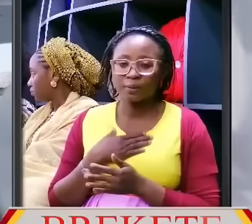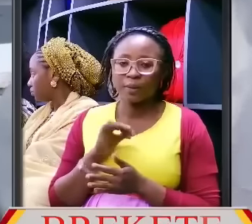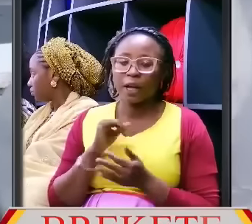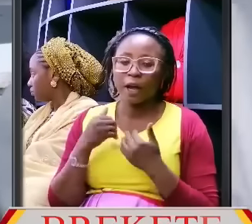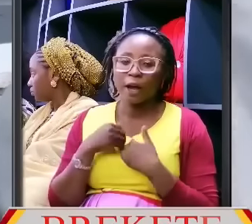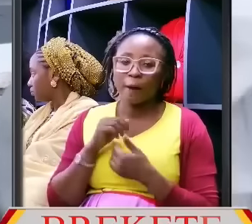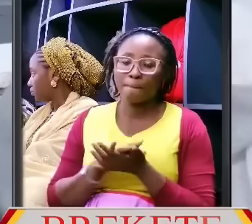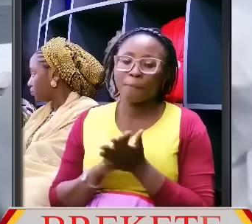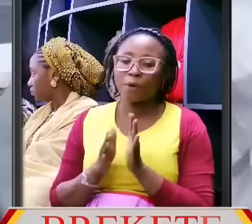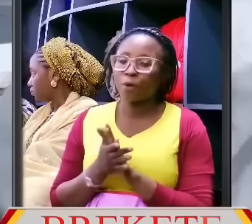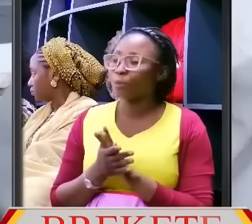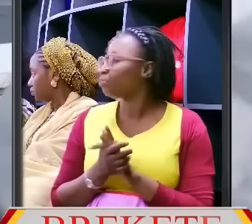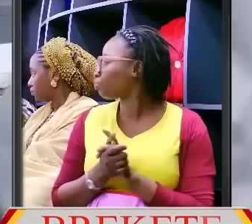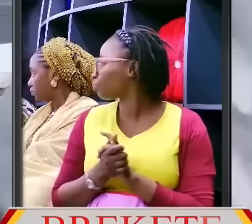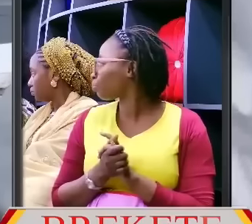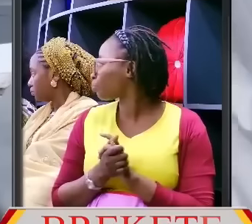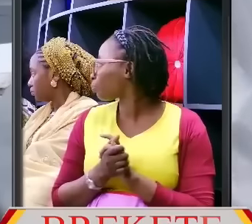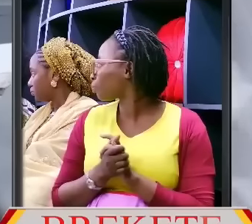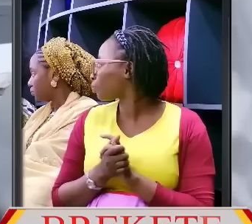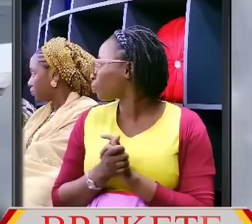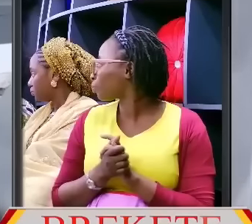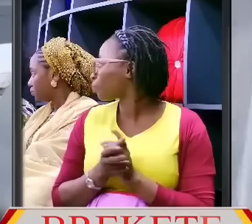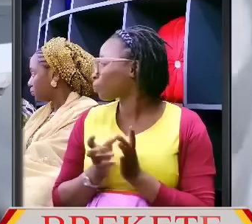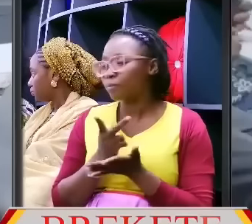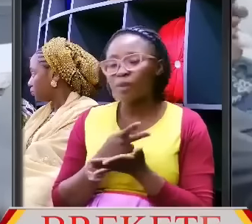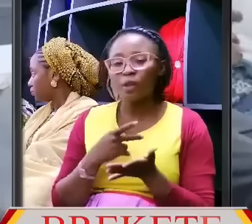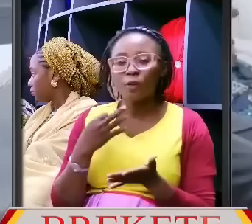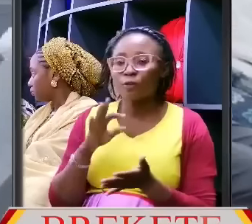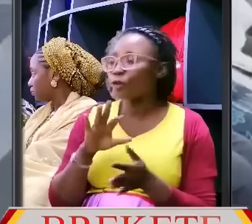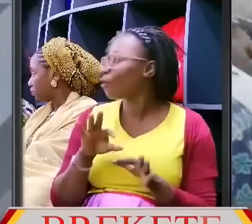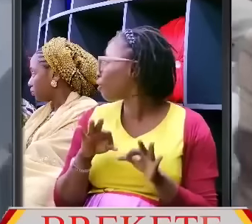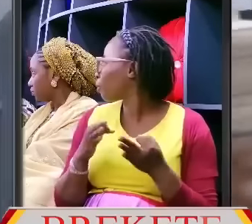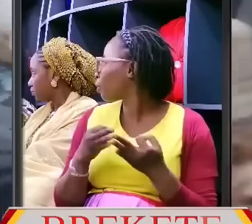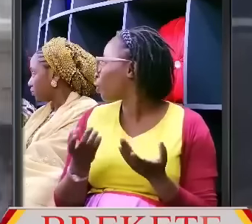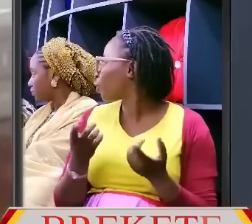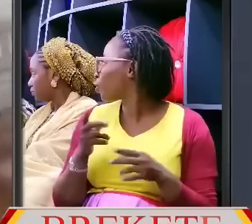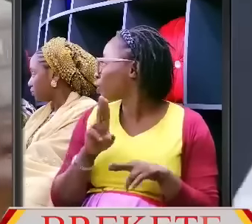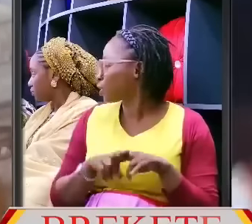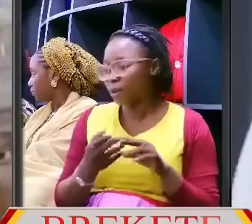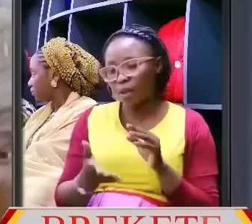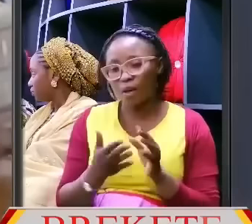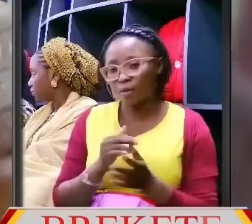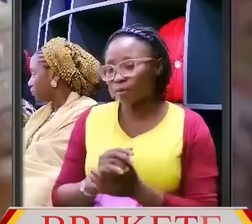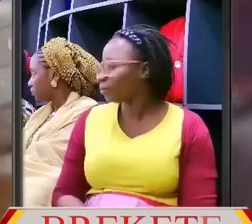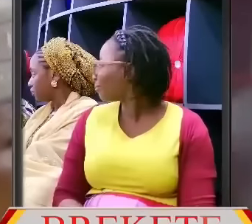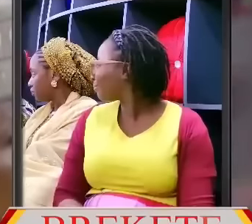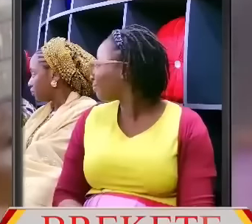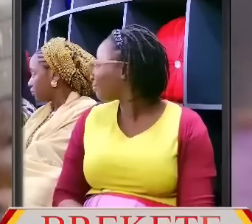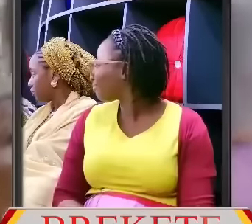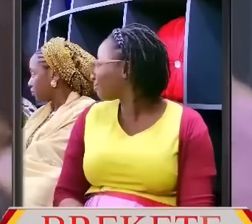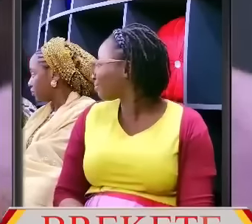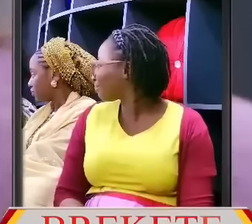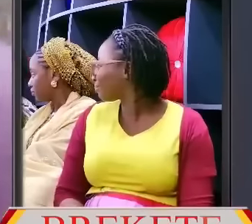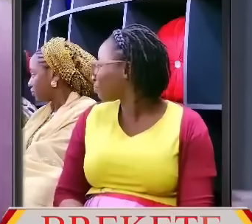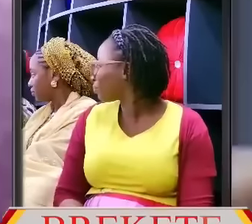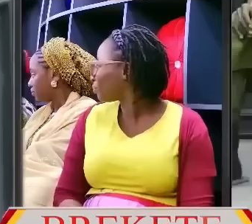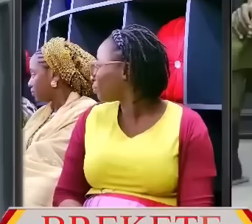I have become, excuse me, sir, I have become part of this family. Change your position, come here. You know,